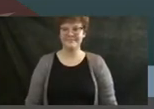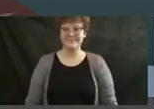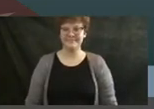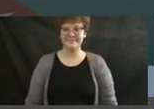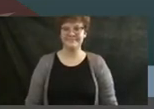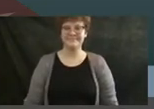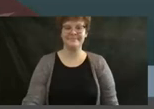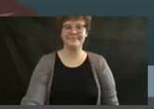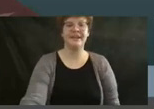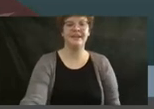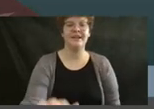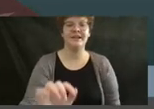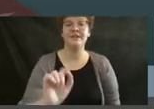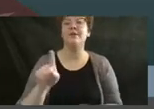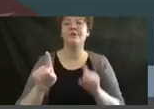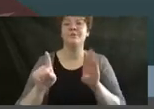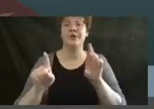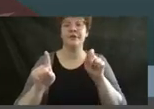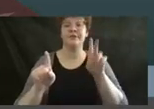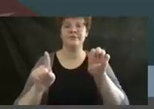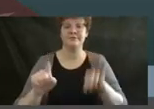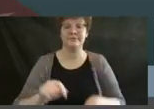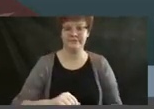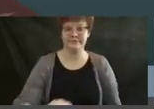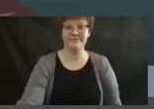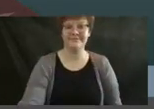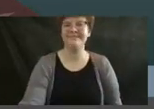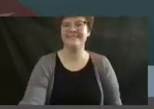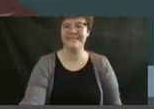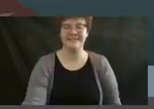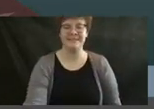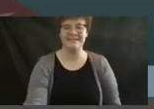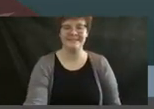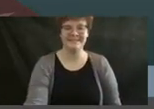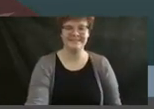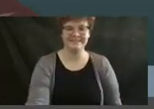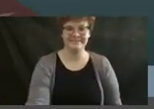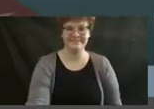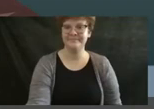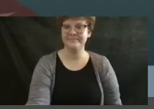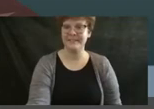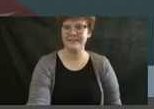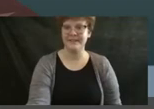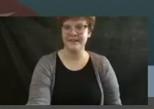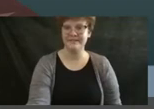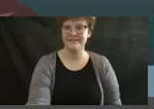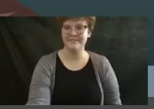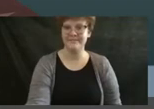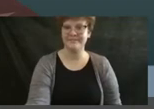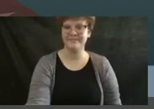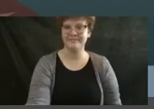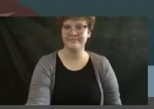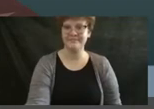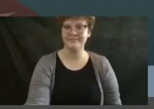There you go. So Bernice, you're spotlighted? No, to Brooke. Oh, you want it to switch to Brooke. Okay, sorry. All right.